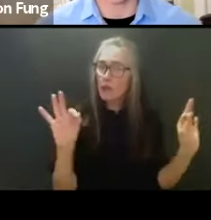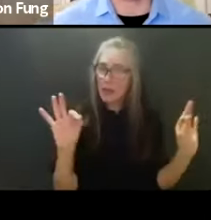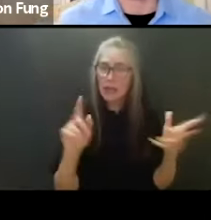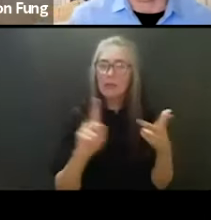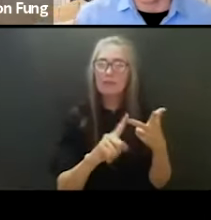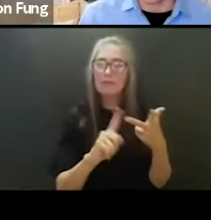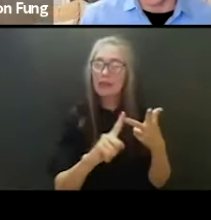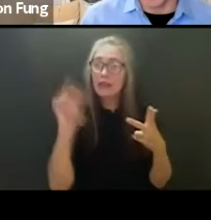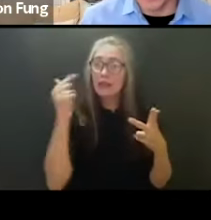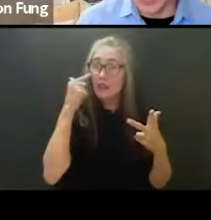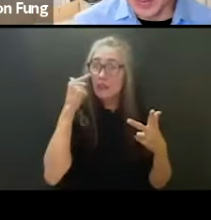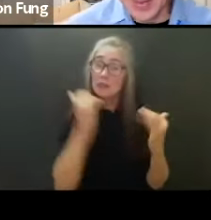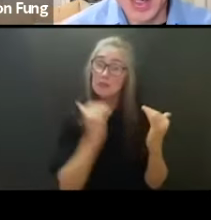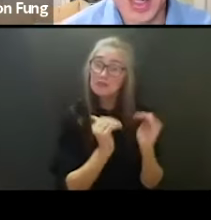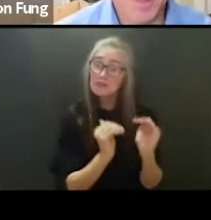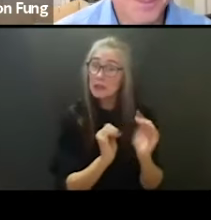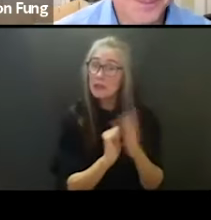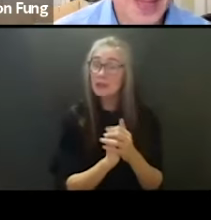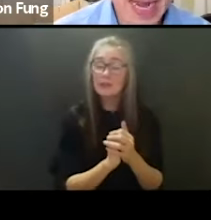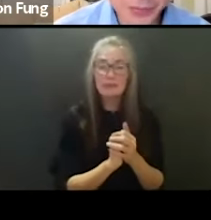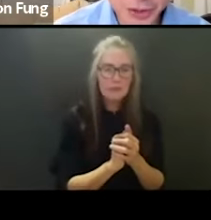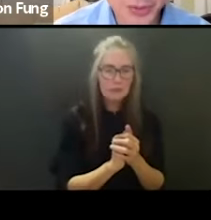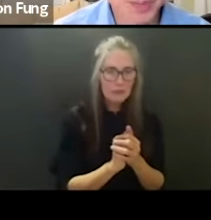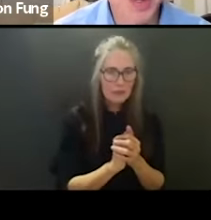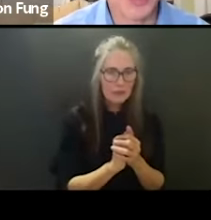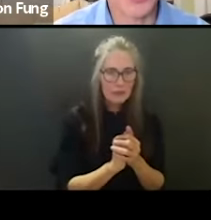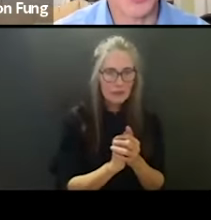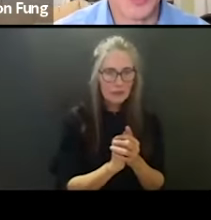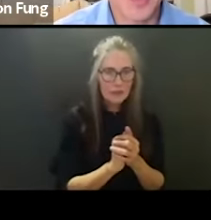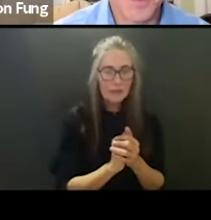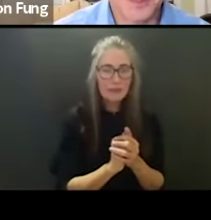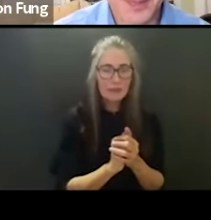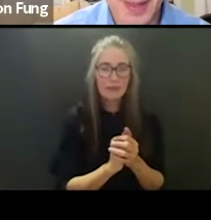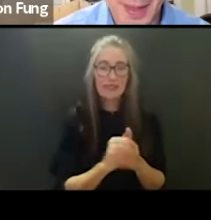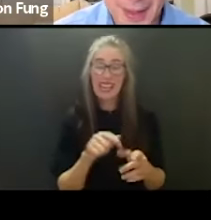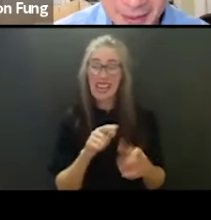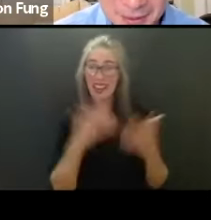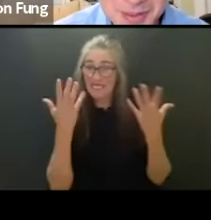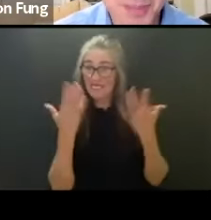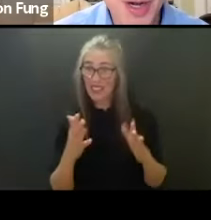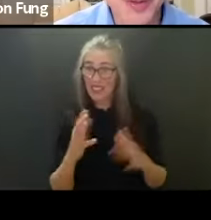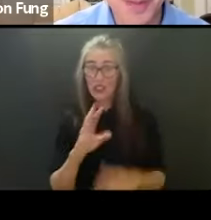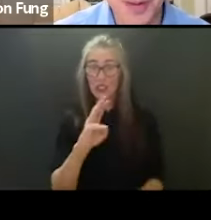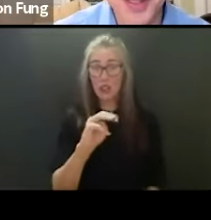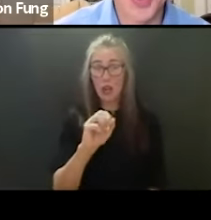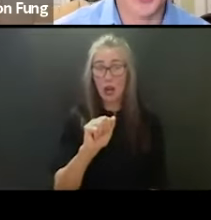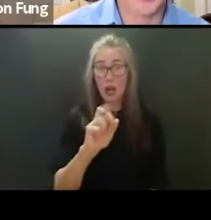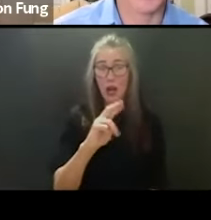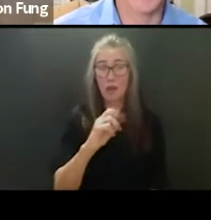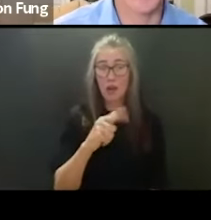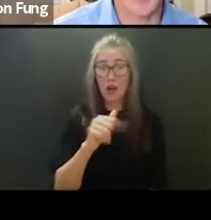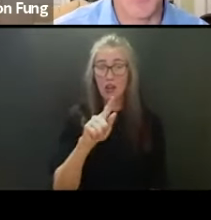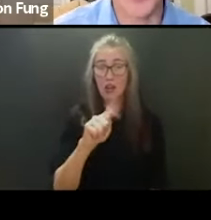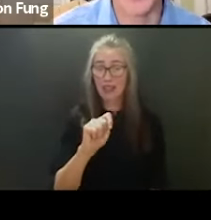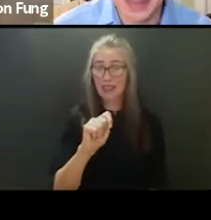constrained role for government. After she was Prime Minister, in some press reports, and you can